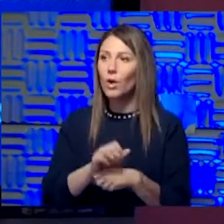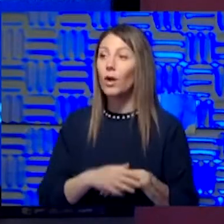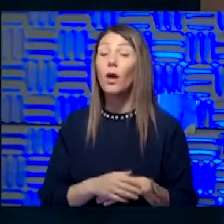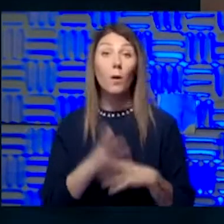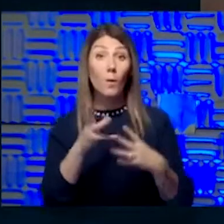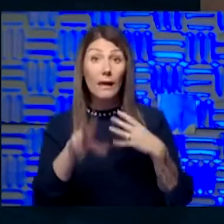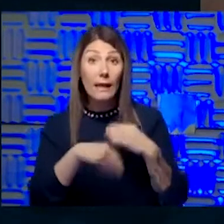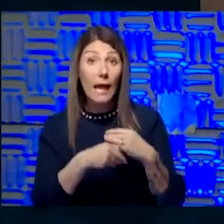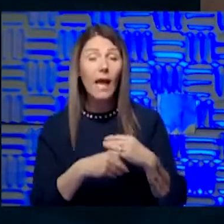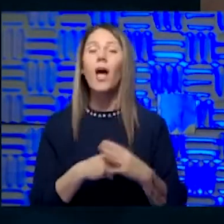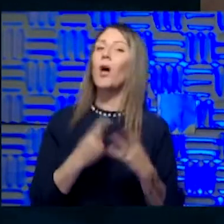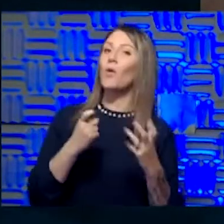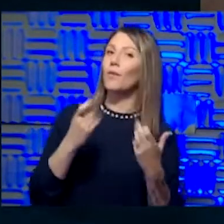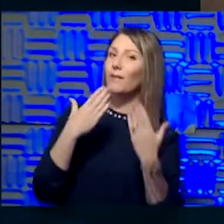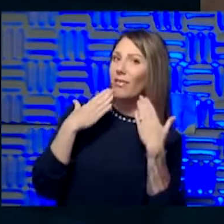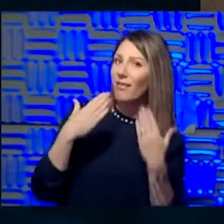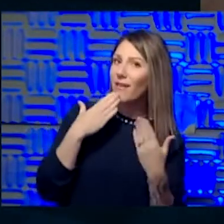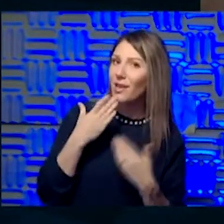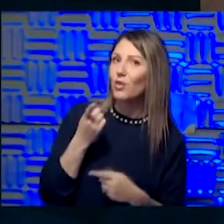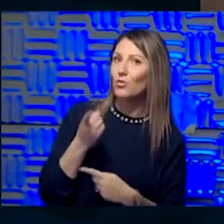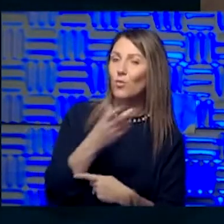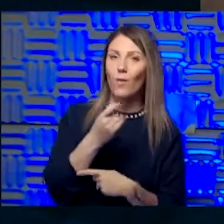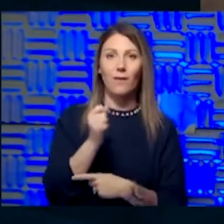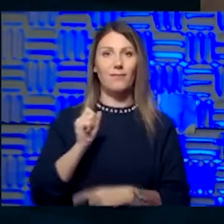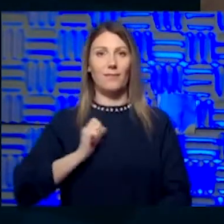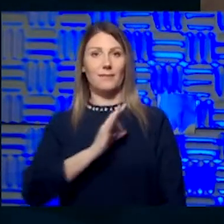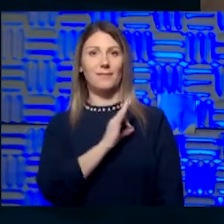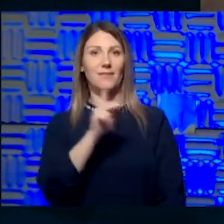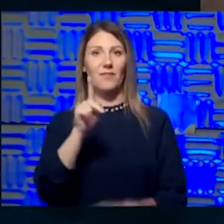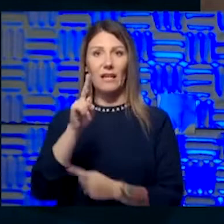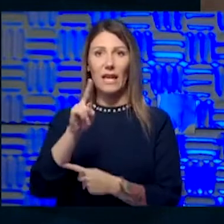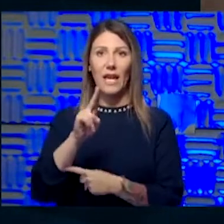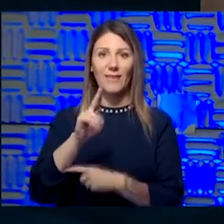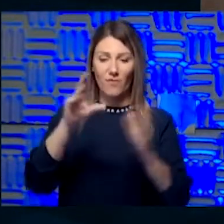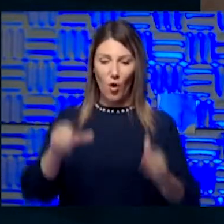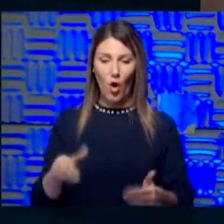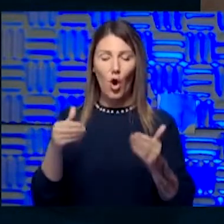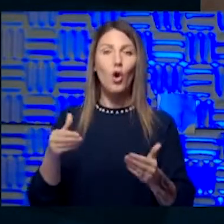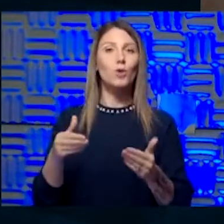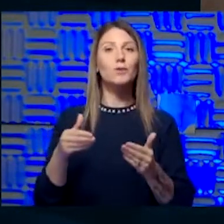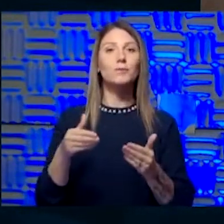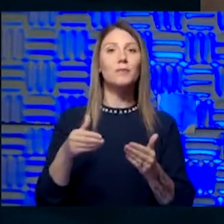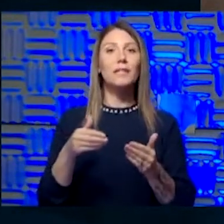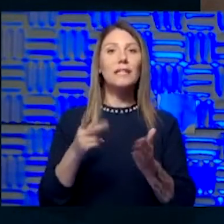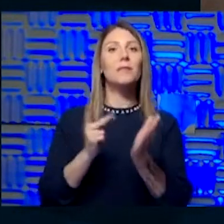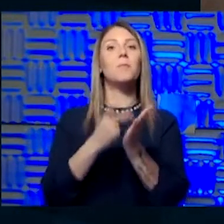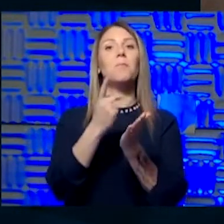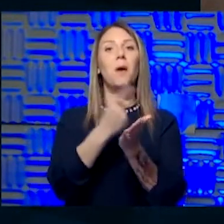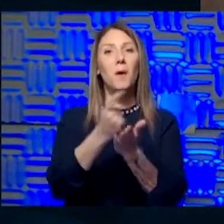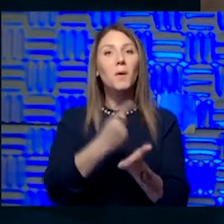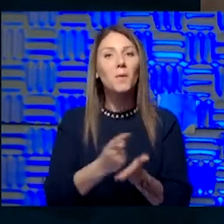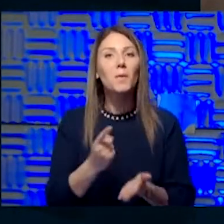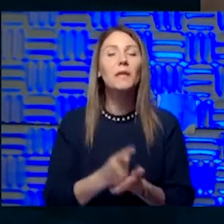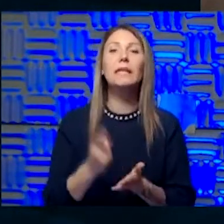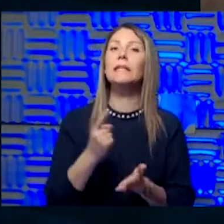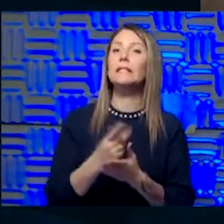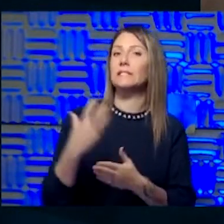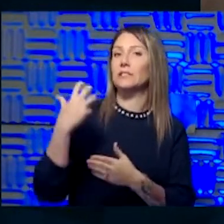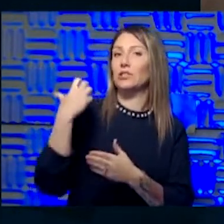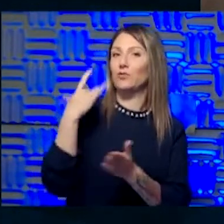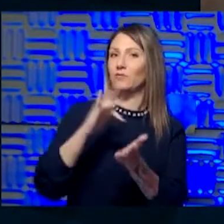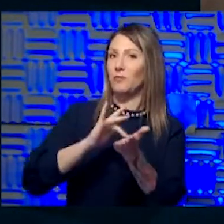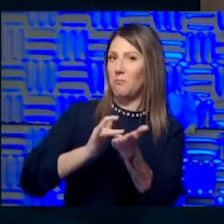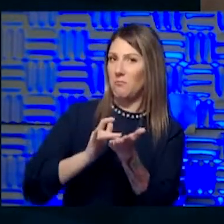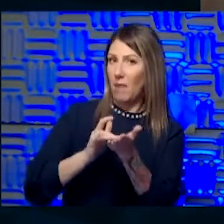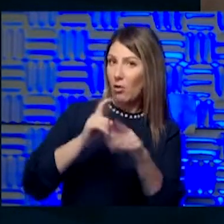I just wanted to thank you and the staff at KU for hosting our biweekly Chief Medical Officer calls in the last few weeks. Those